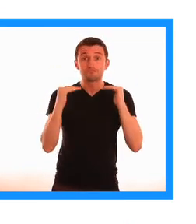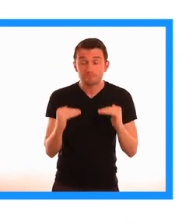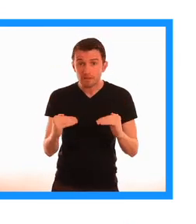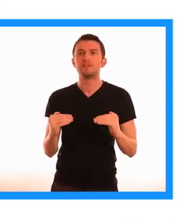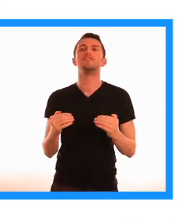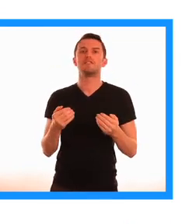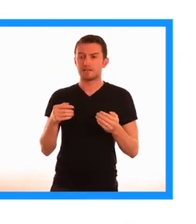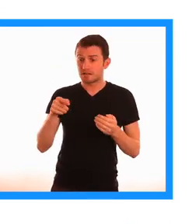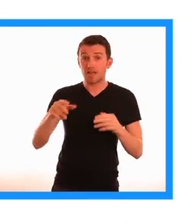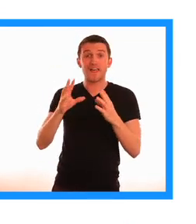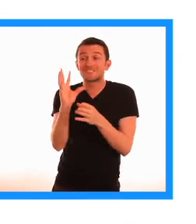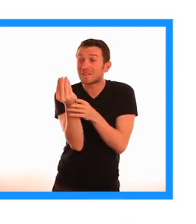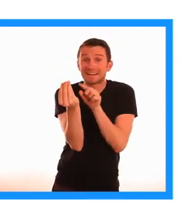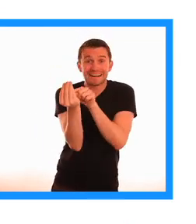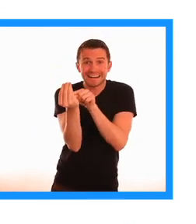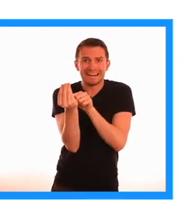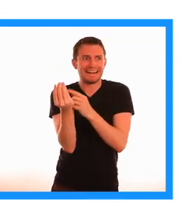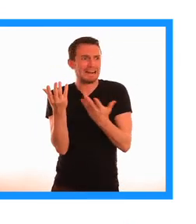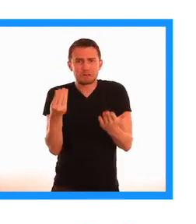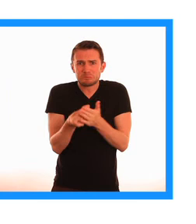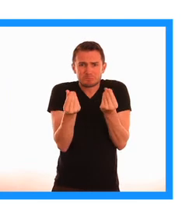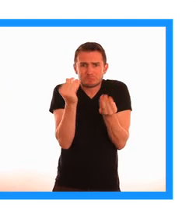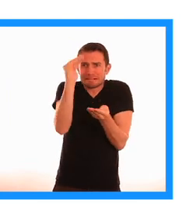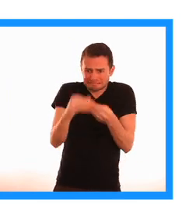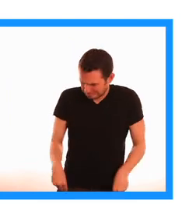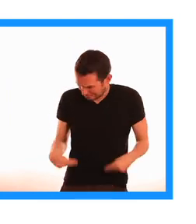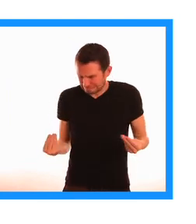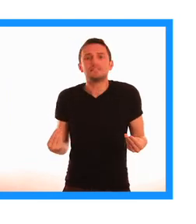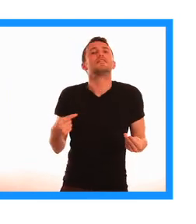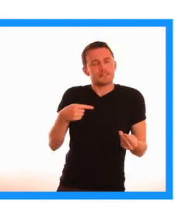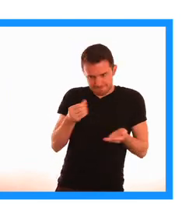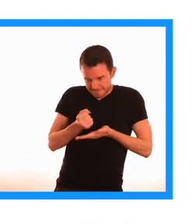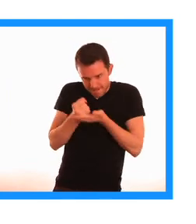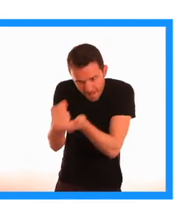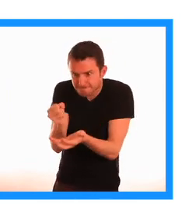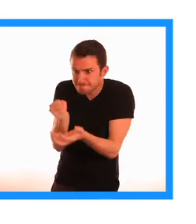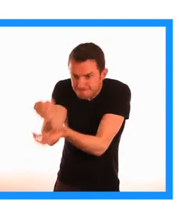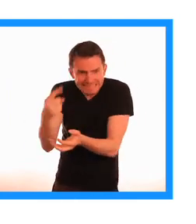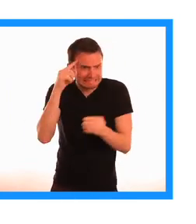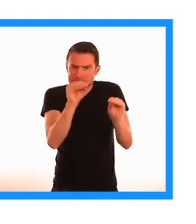Support families so they can meet the higher cost of living associated with caring for children with disabilities.